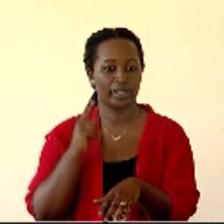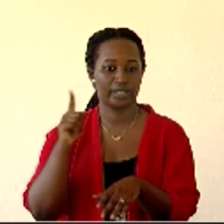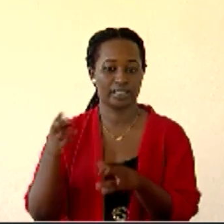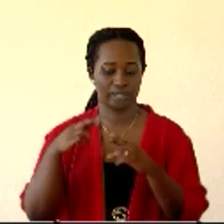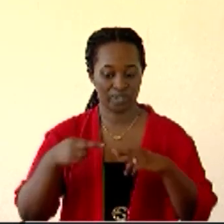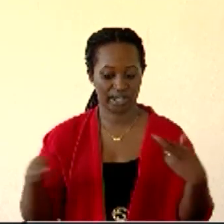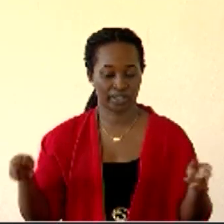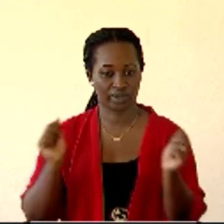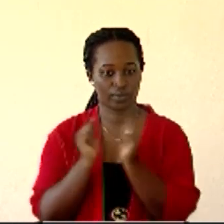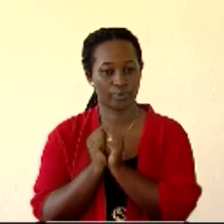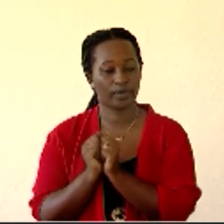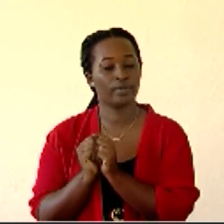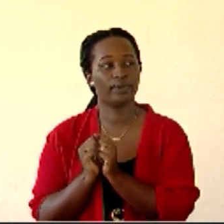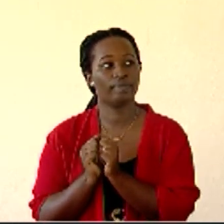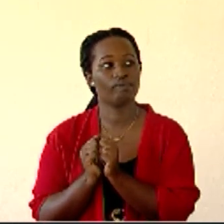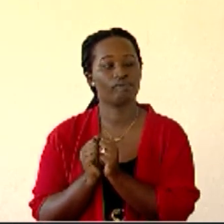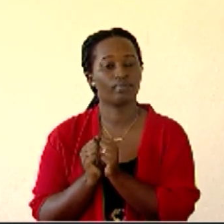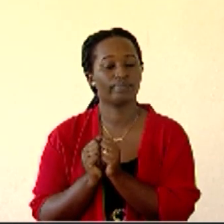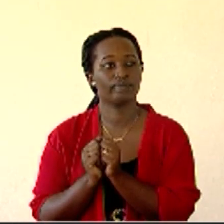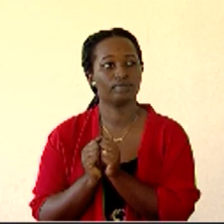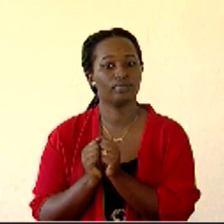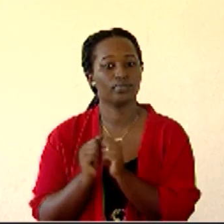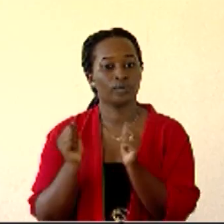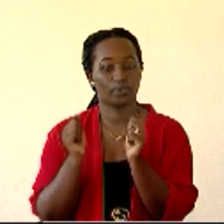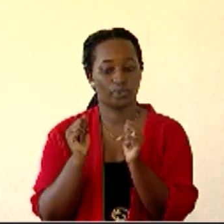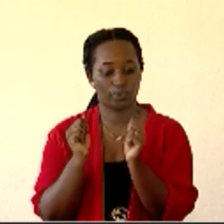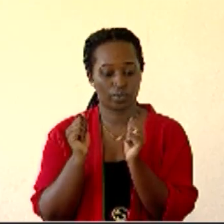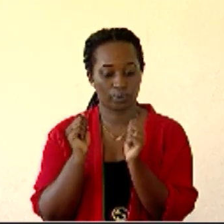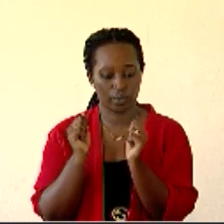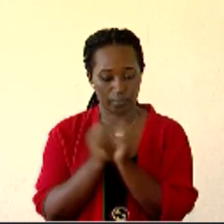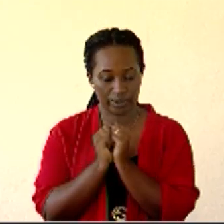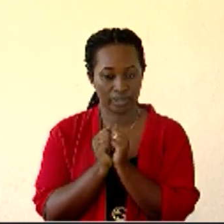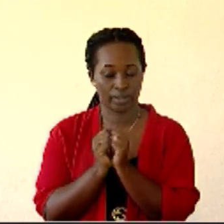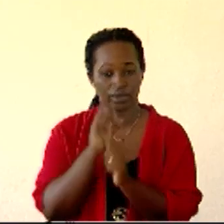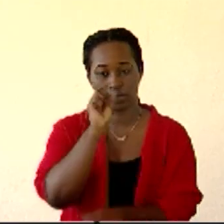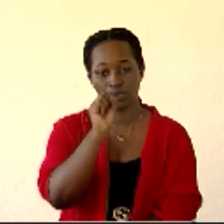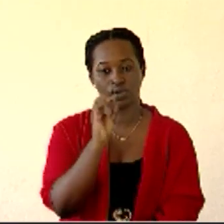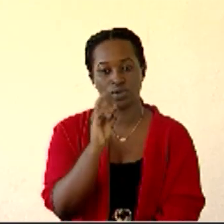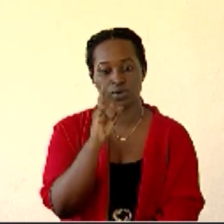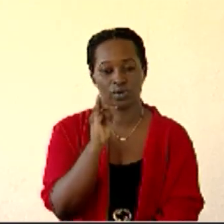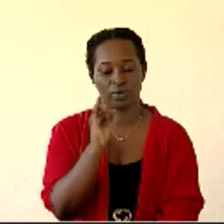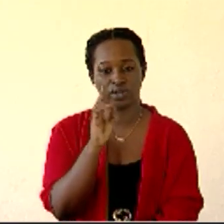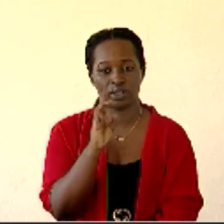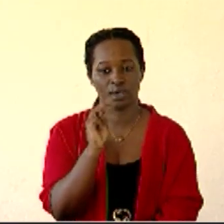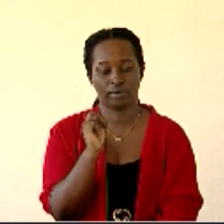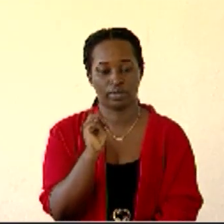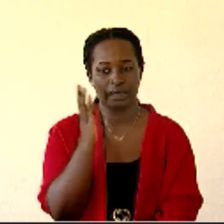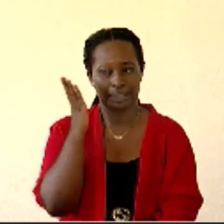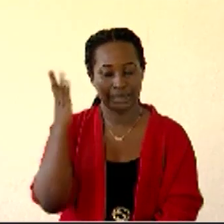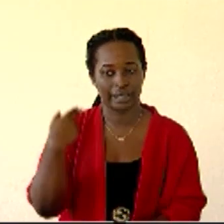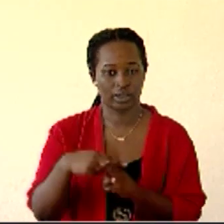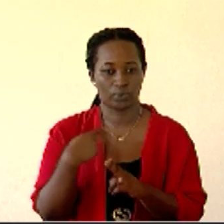reacted with, we said when this reacts with sodium carbonate, this is a carboxylic